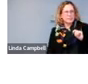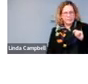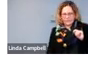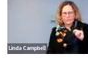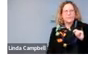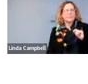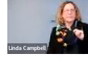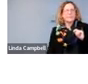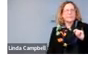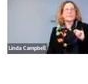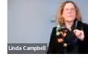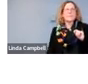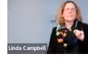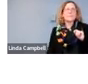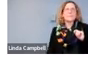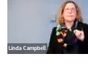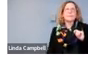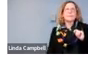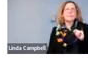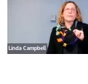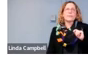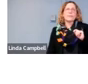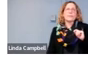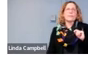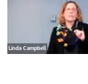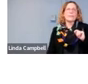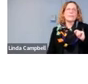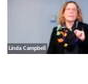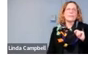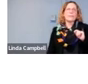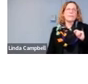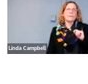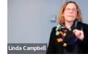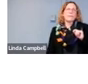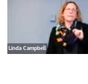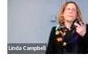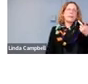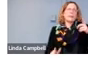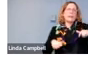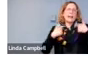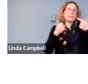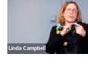But what does zebra mussels have to do with planktivorous zooplankton?